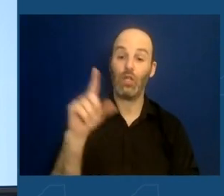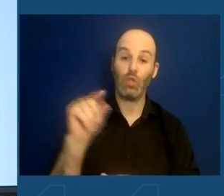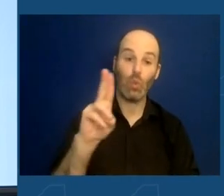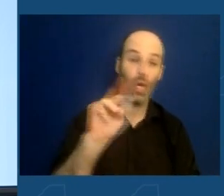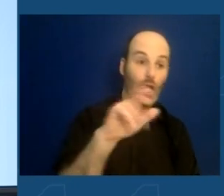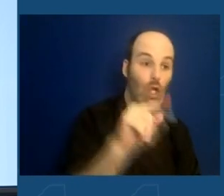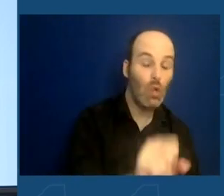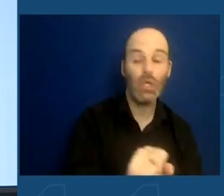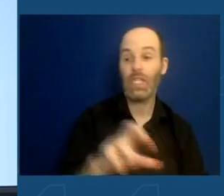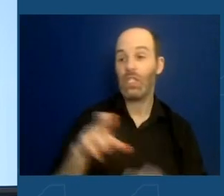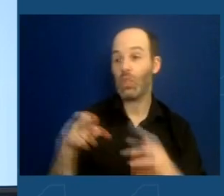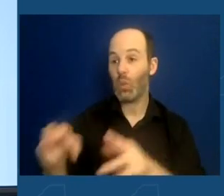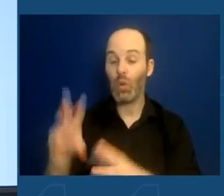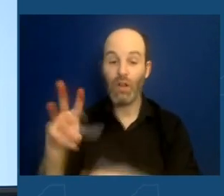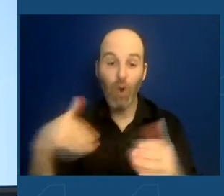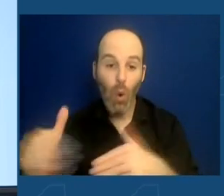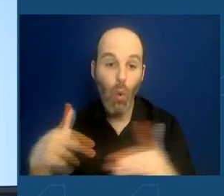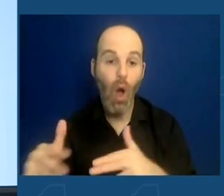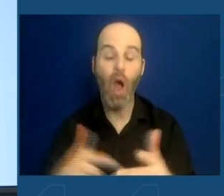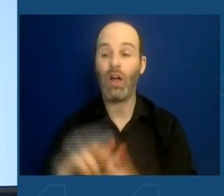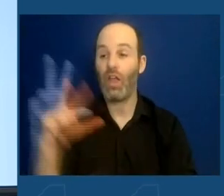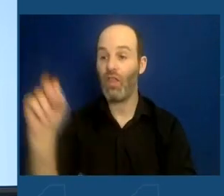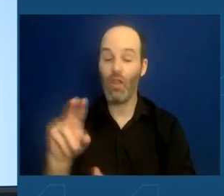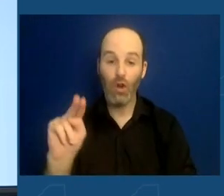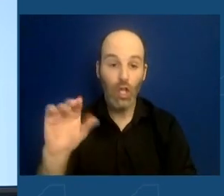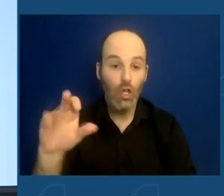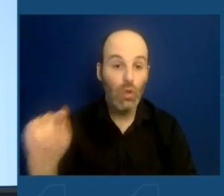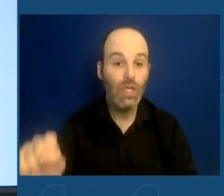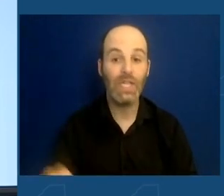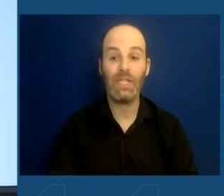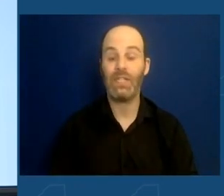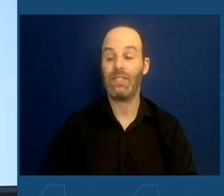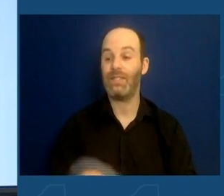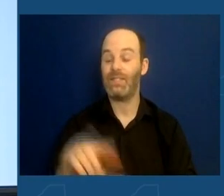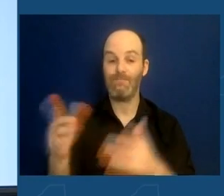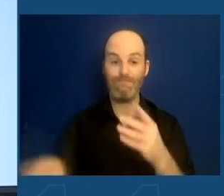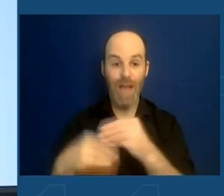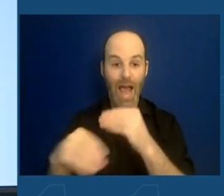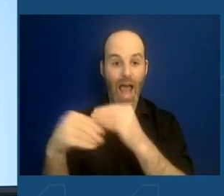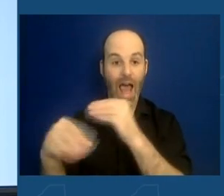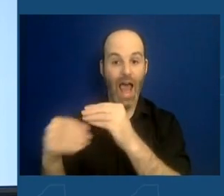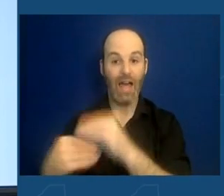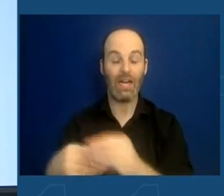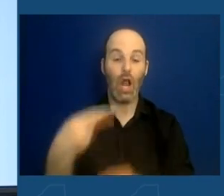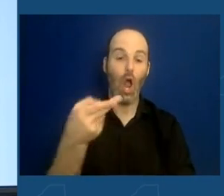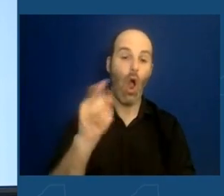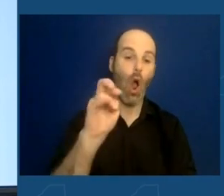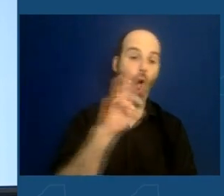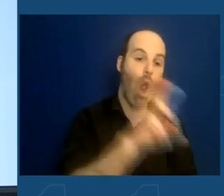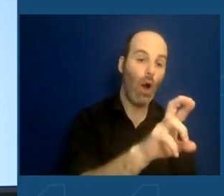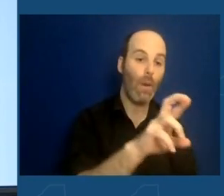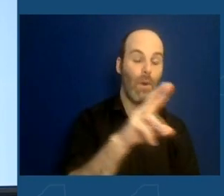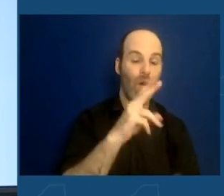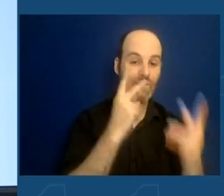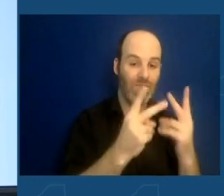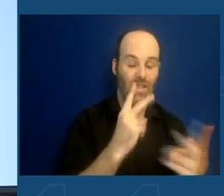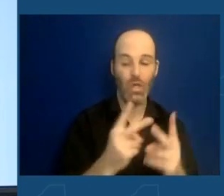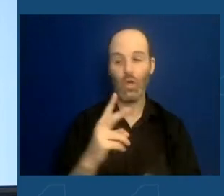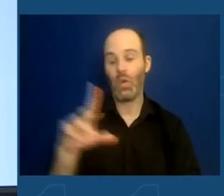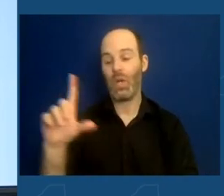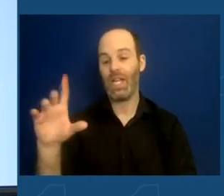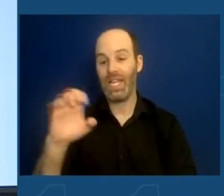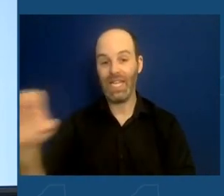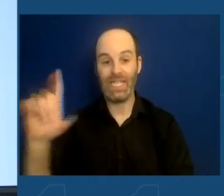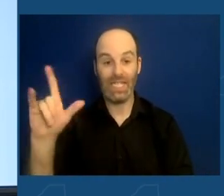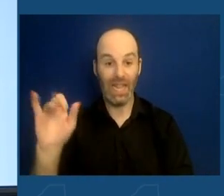of market rate units. And then the other two projects, Harborview and East Lake, 75 units and another 70 at East